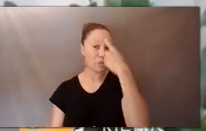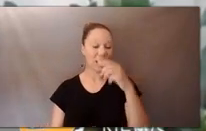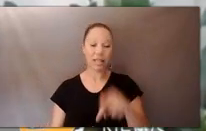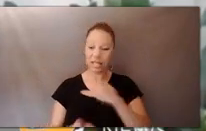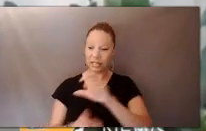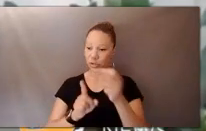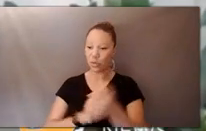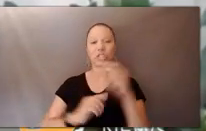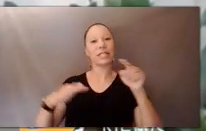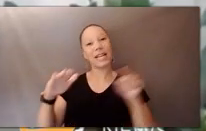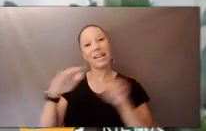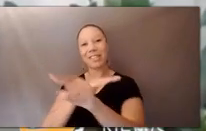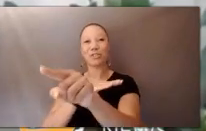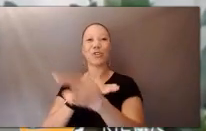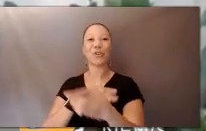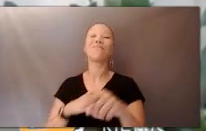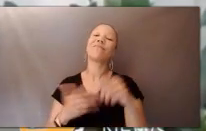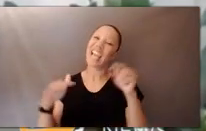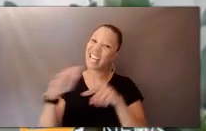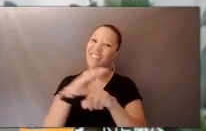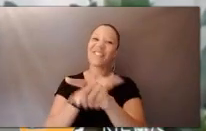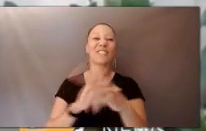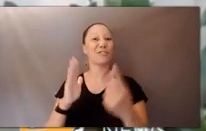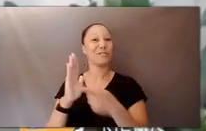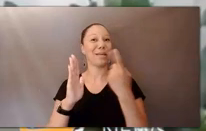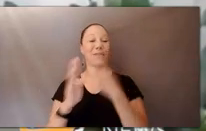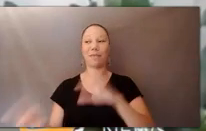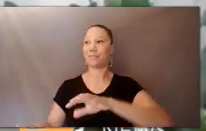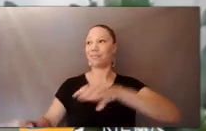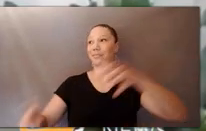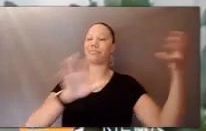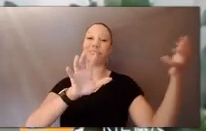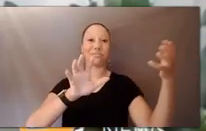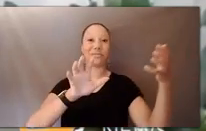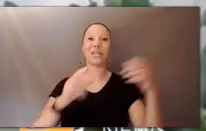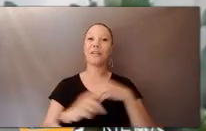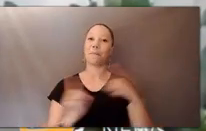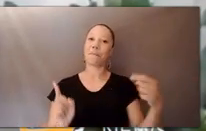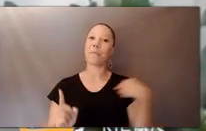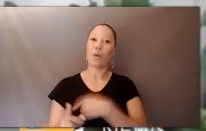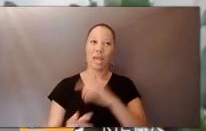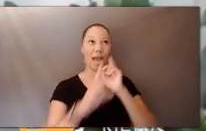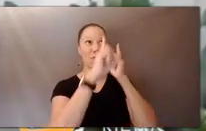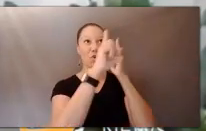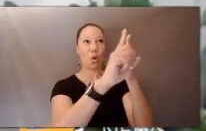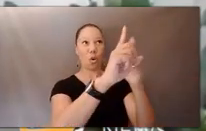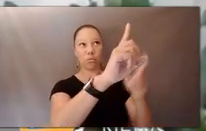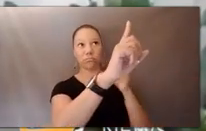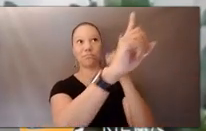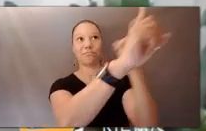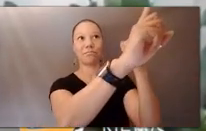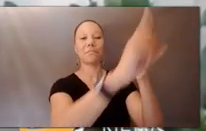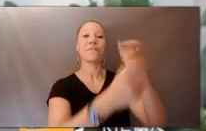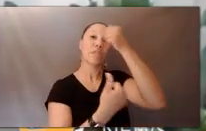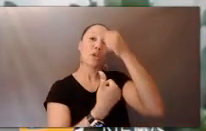adventure. And in adventures, sometimes things don't go the way we want, but we're working toward a goal. So just remember